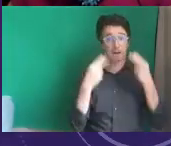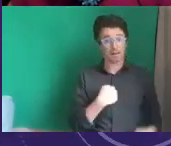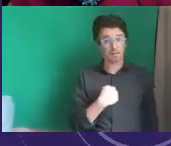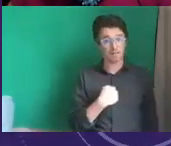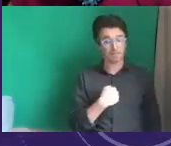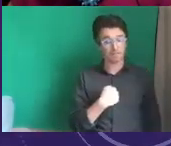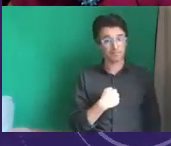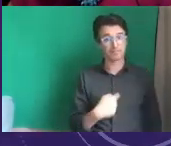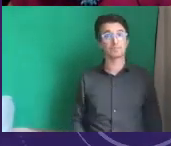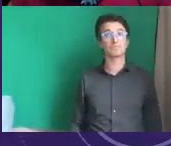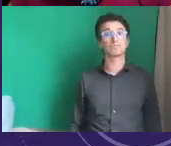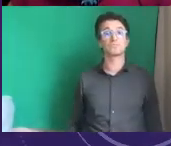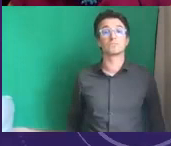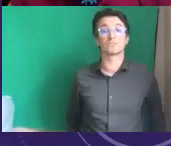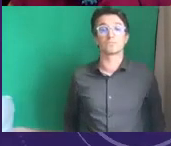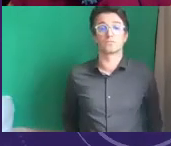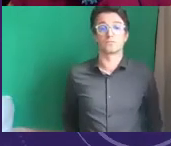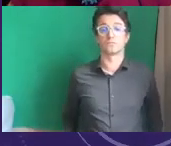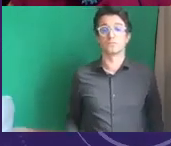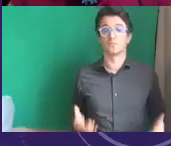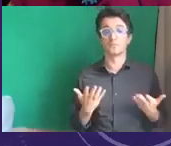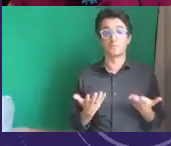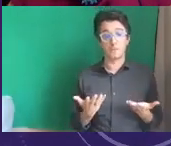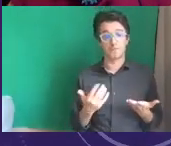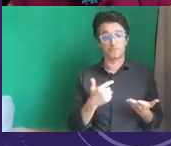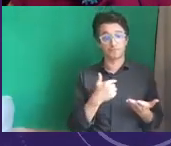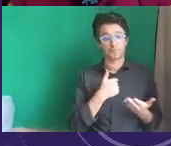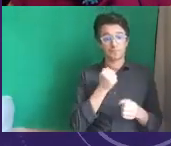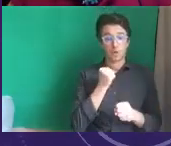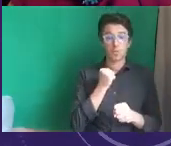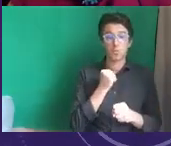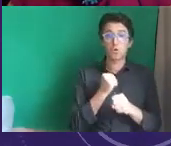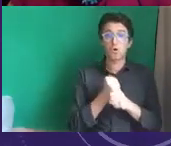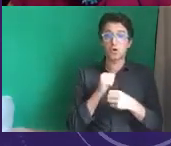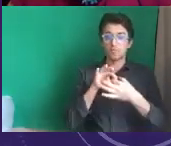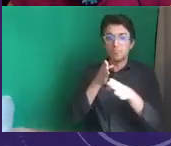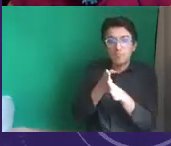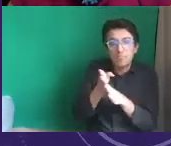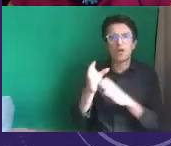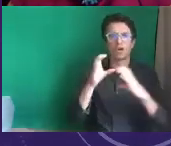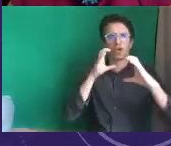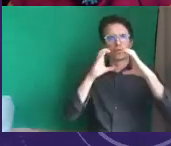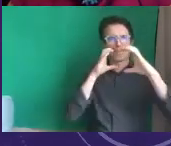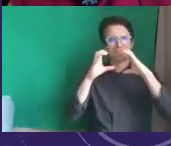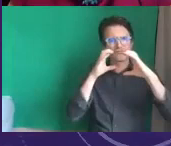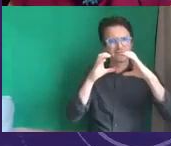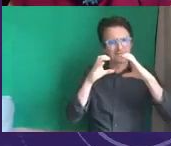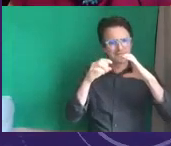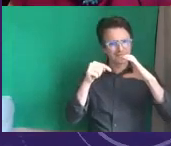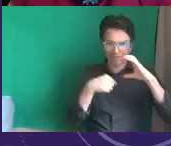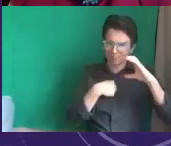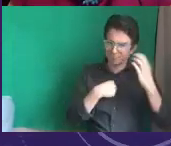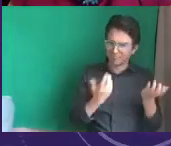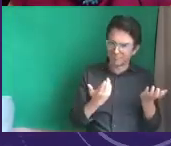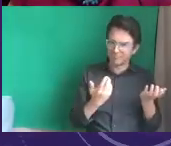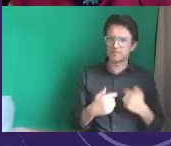few questions. And first, let me run through a couple more slides. So I have Eileen in the